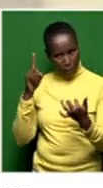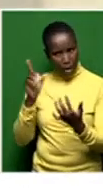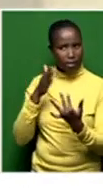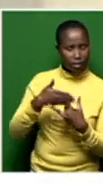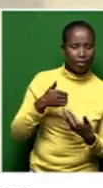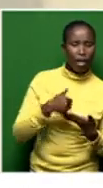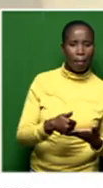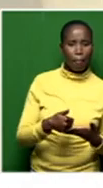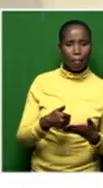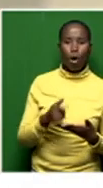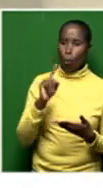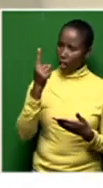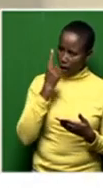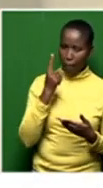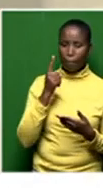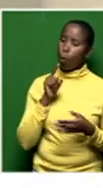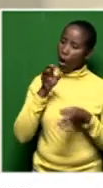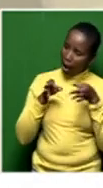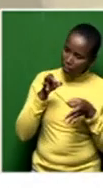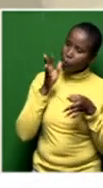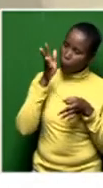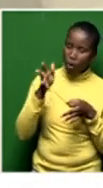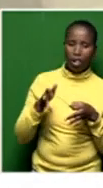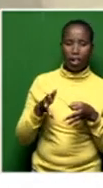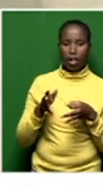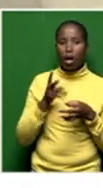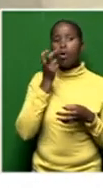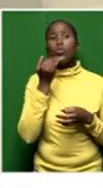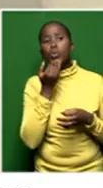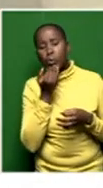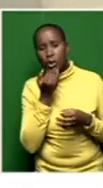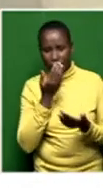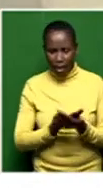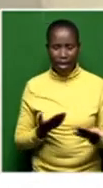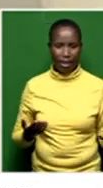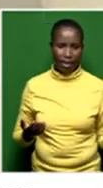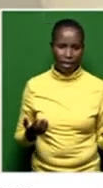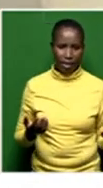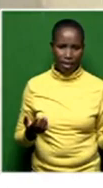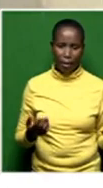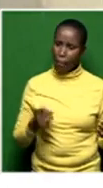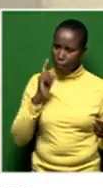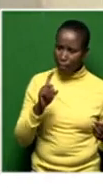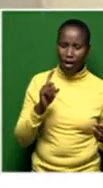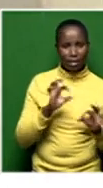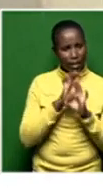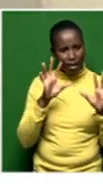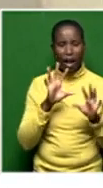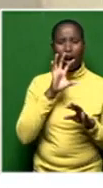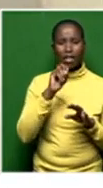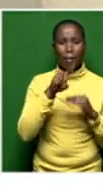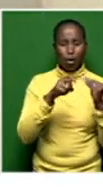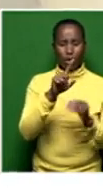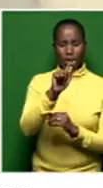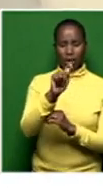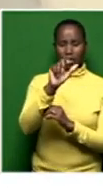to us. We'll explain to them. We'll point them in the right direction as to who they should be looking at. They should be asking clear questions about Takadzo. We have